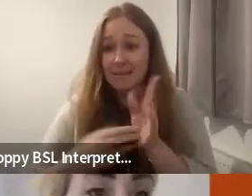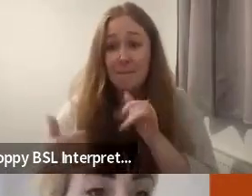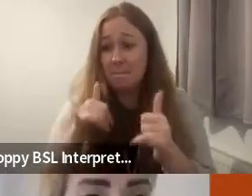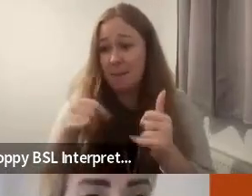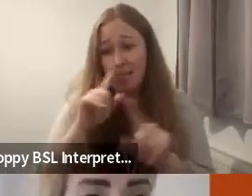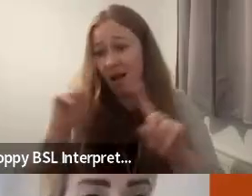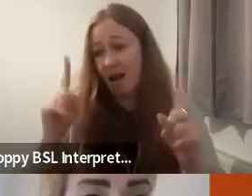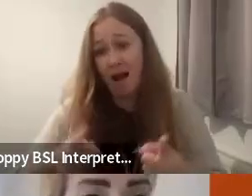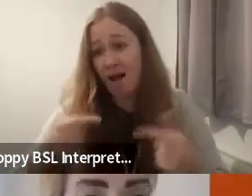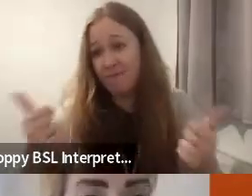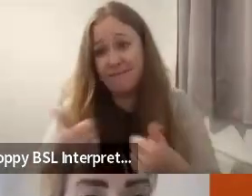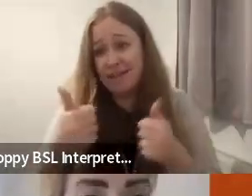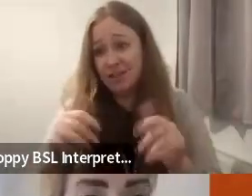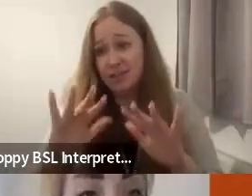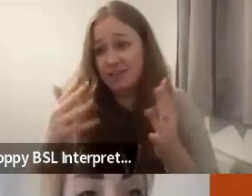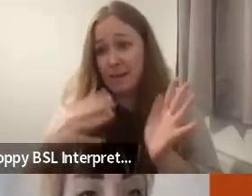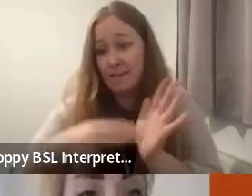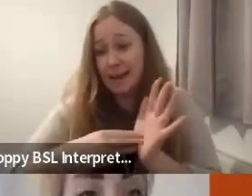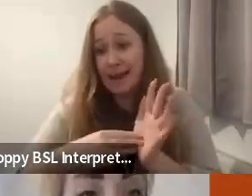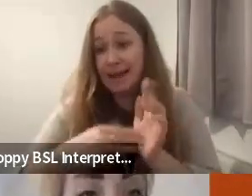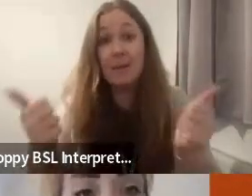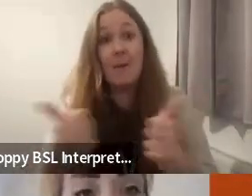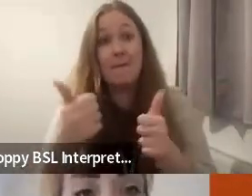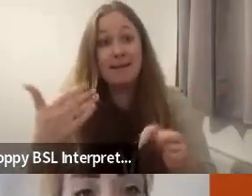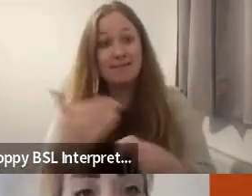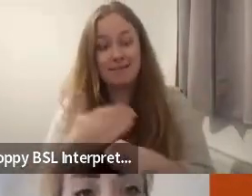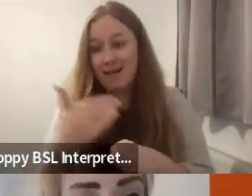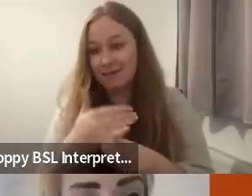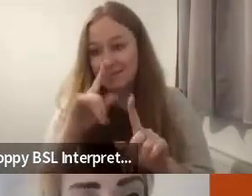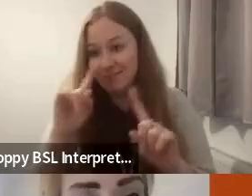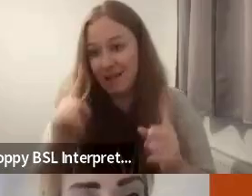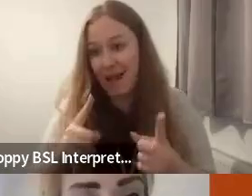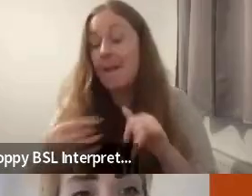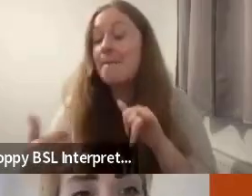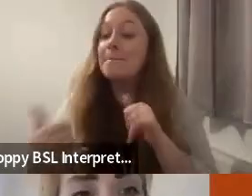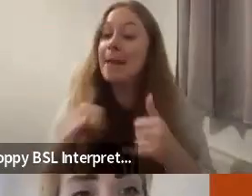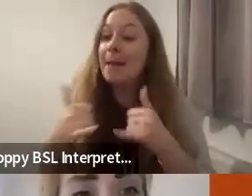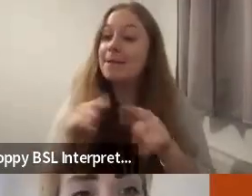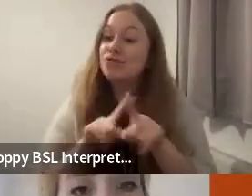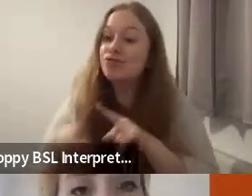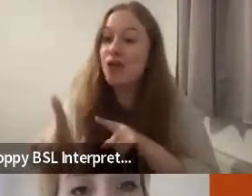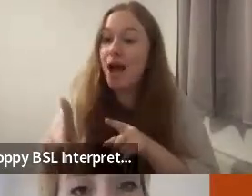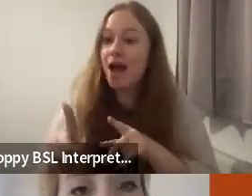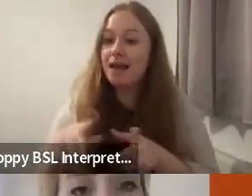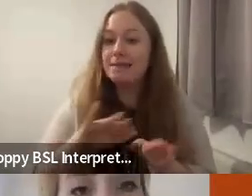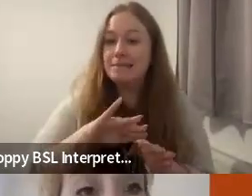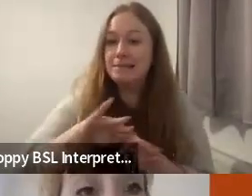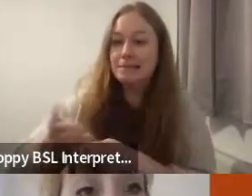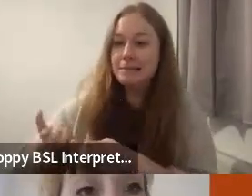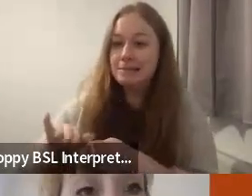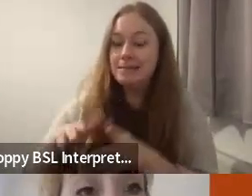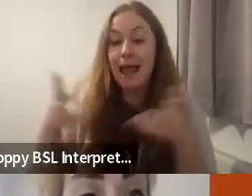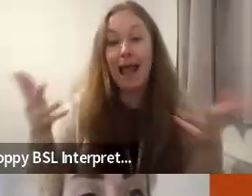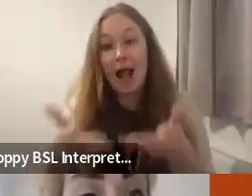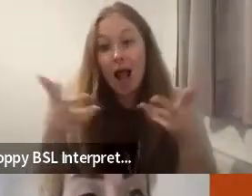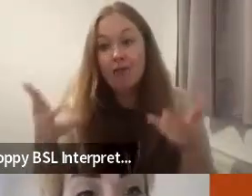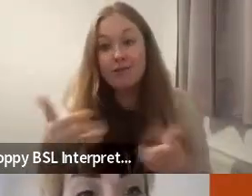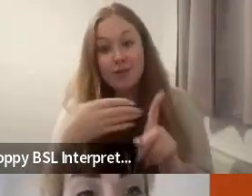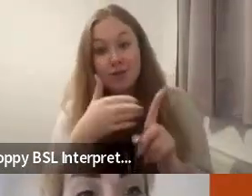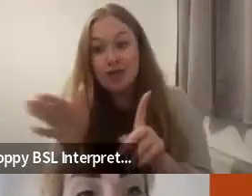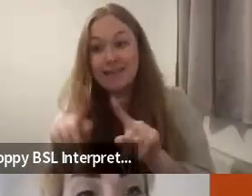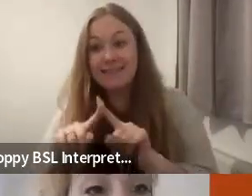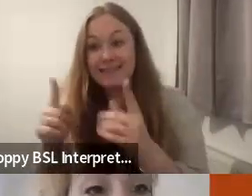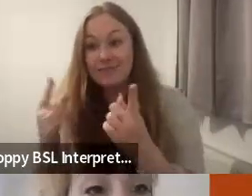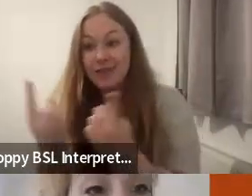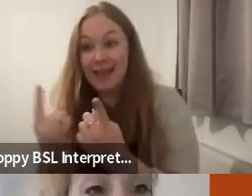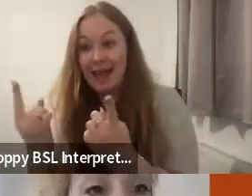able to complete that task, I would maybe direct them or encourage them to do something else prior to bed,